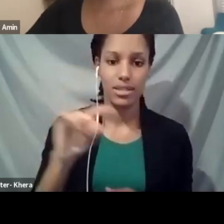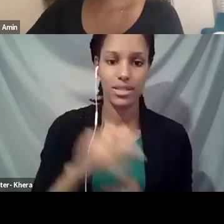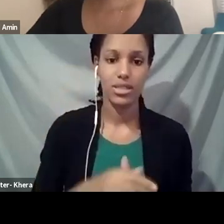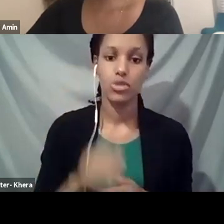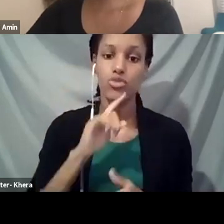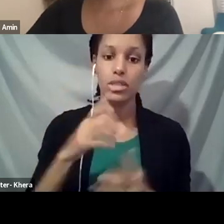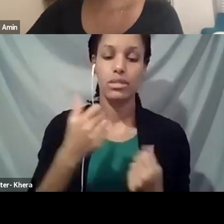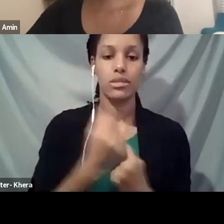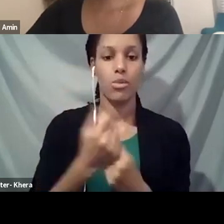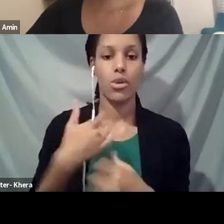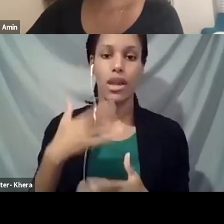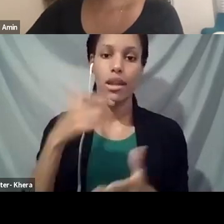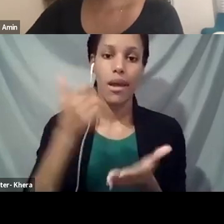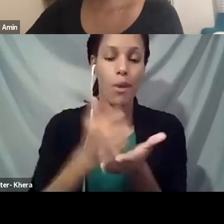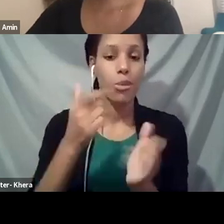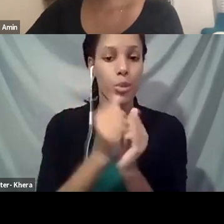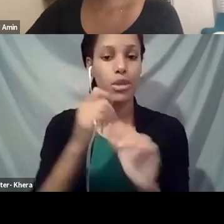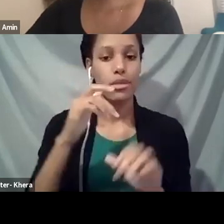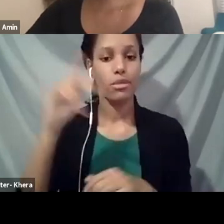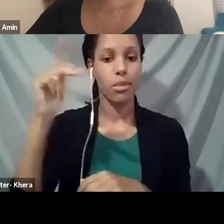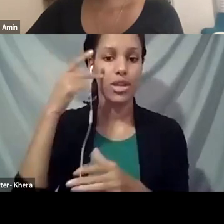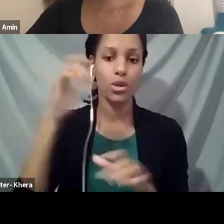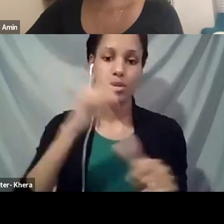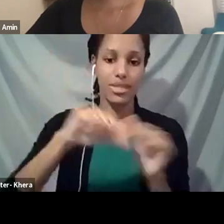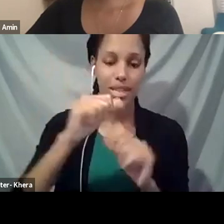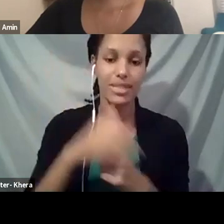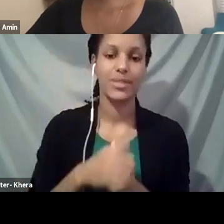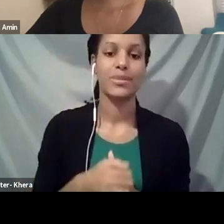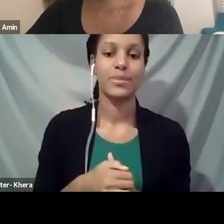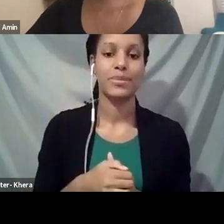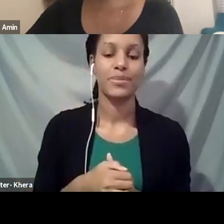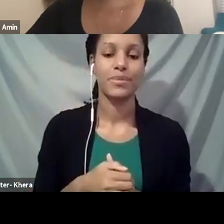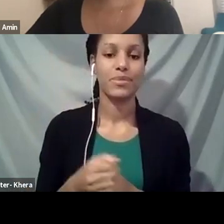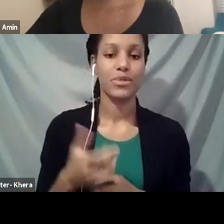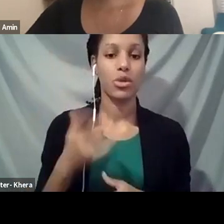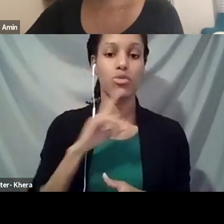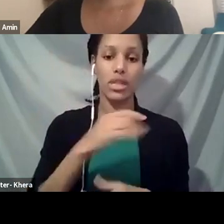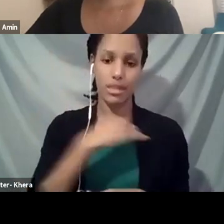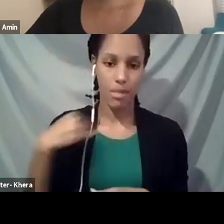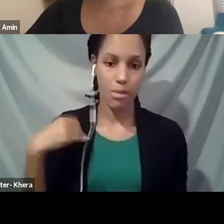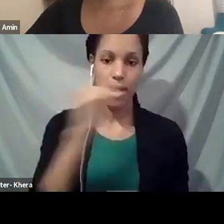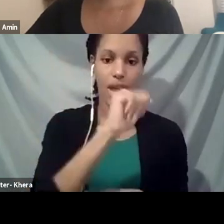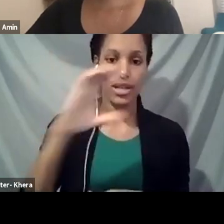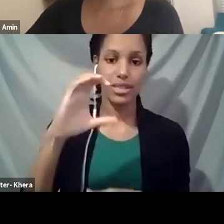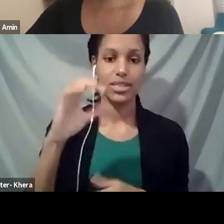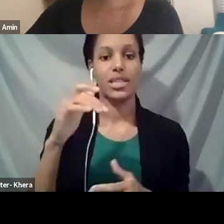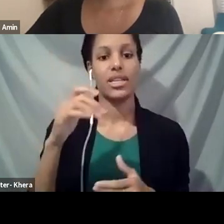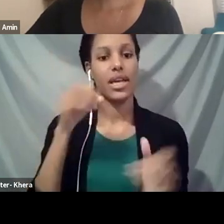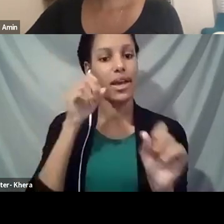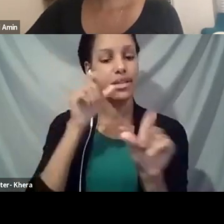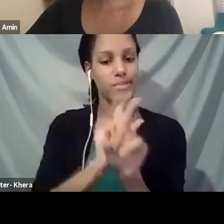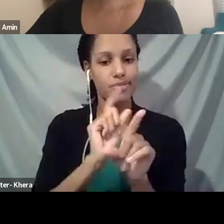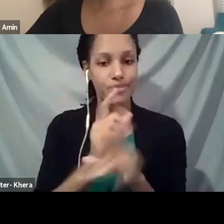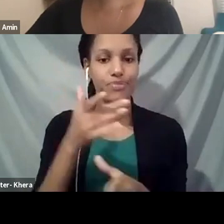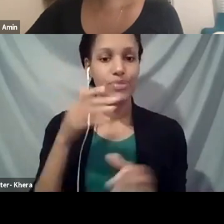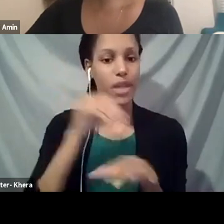of Political Science. A member of the AACC Advisory Board and a professor much loved by so many here at Yale, I will